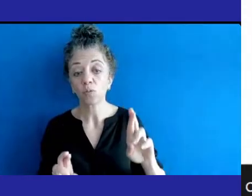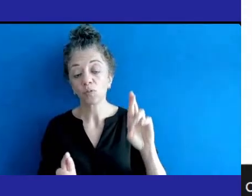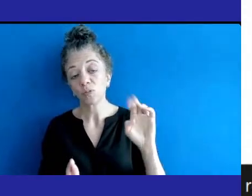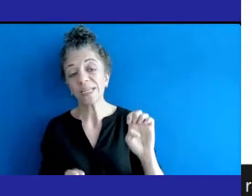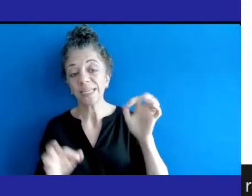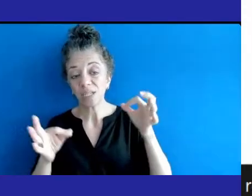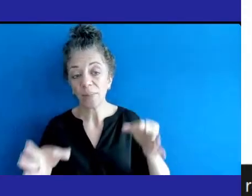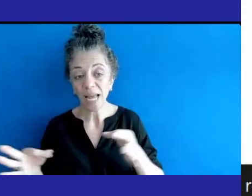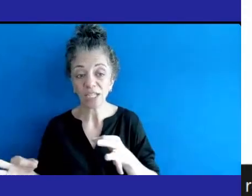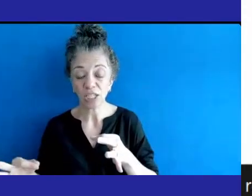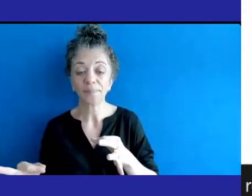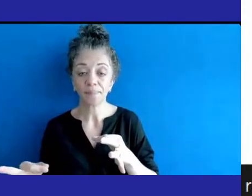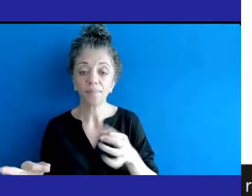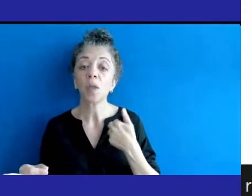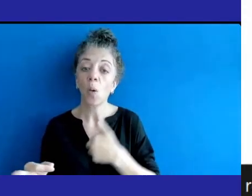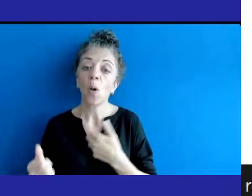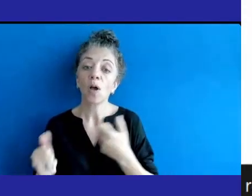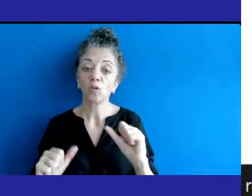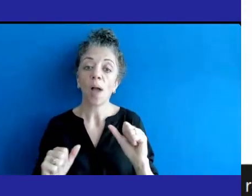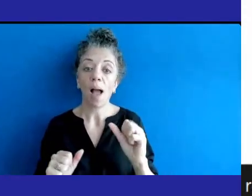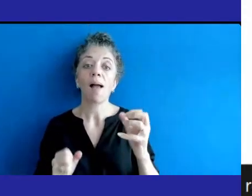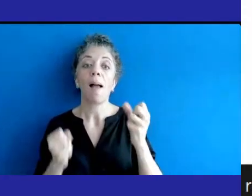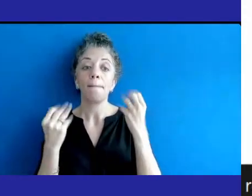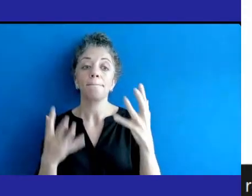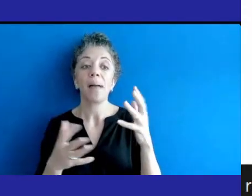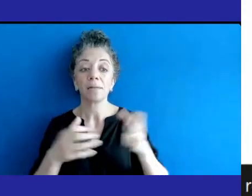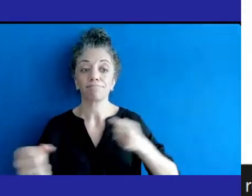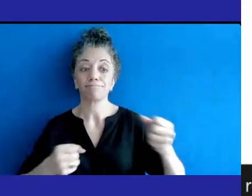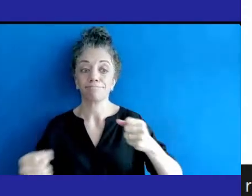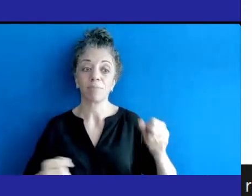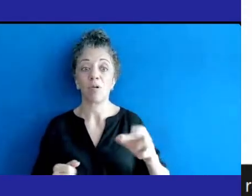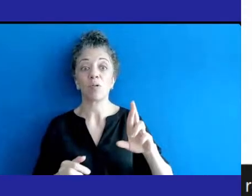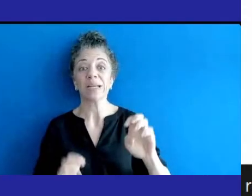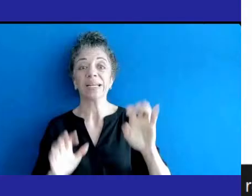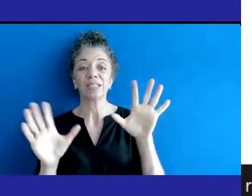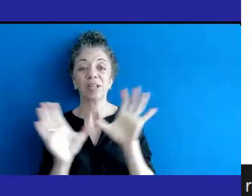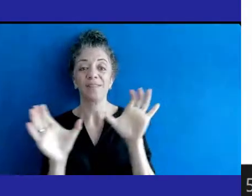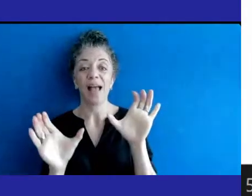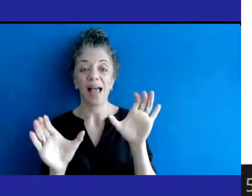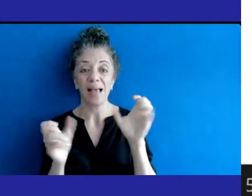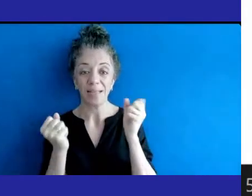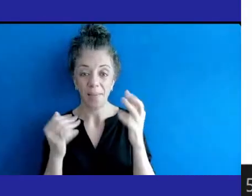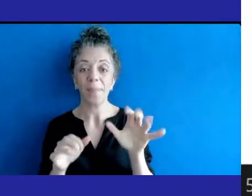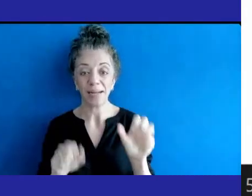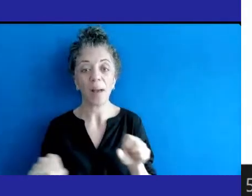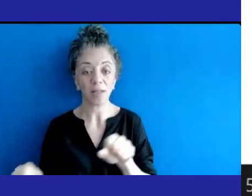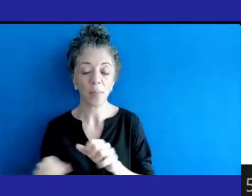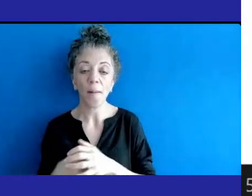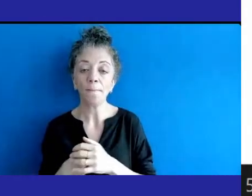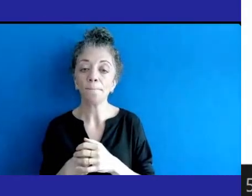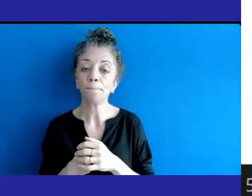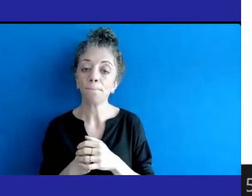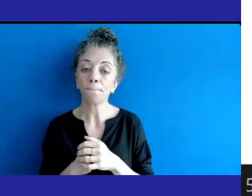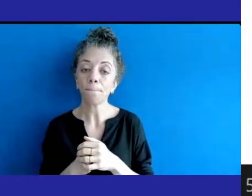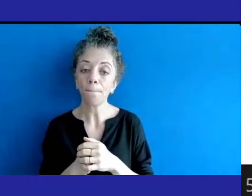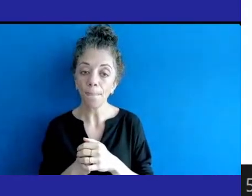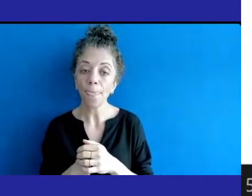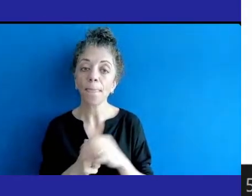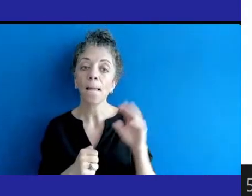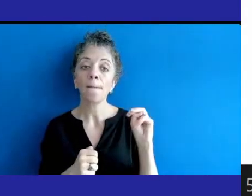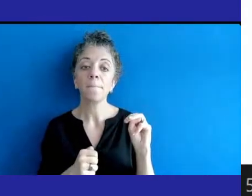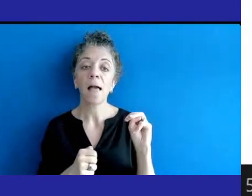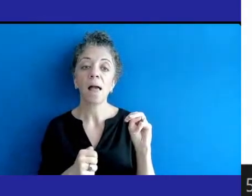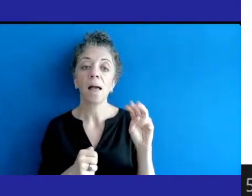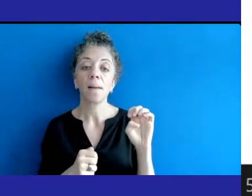try and get as many people appropriately recertified. And MetroPlus made a significant investment now more than